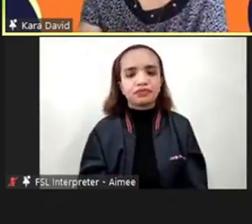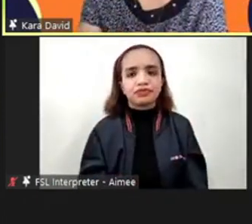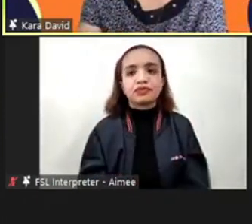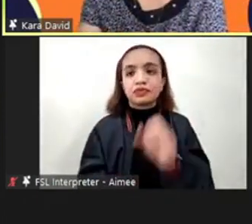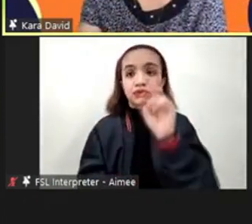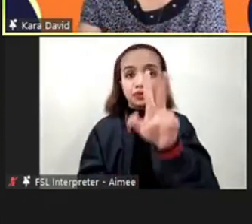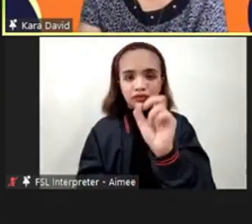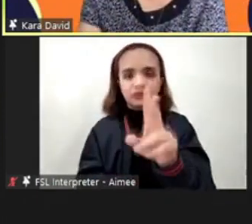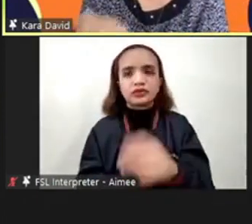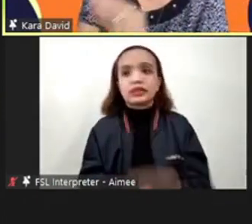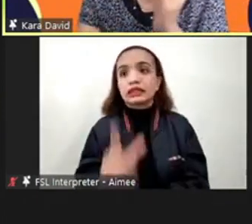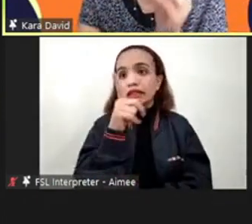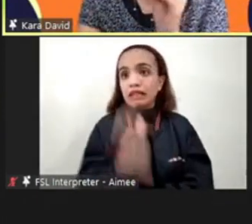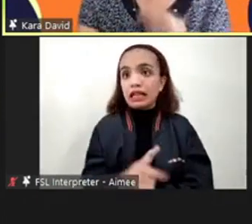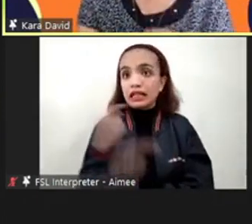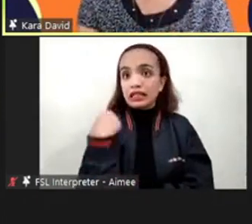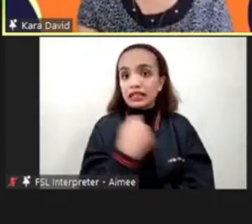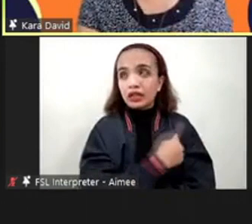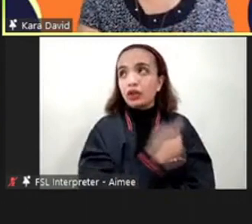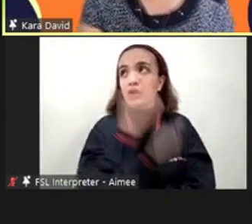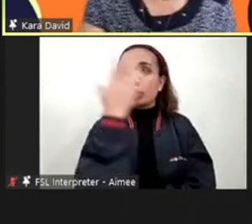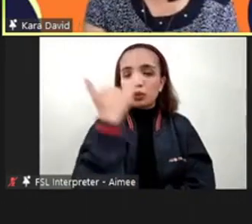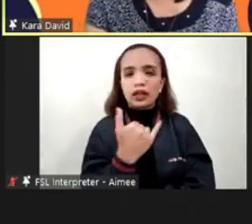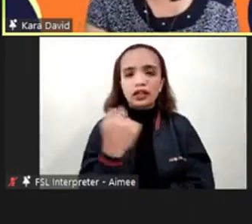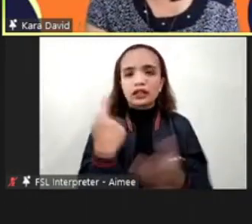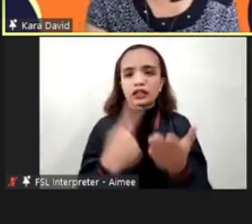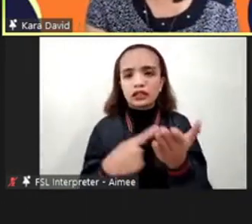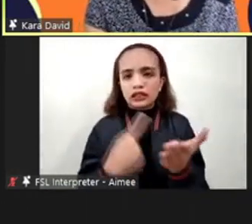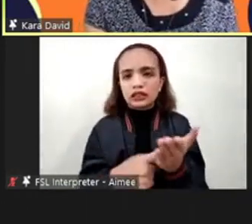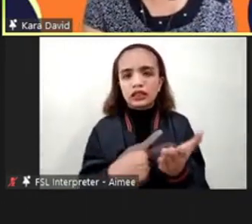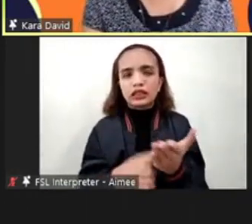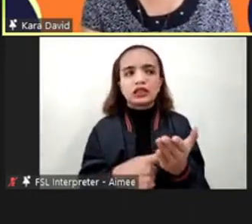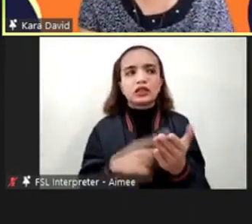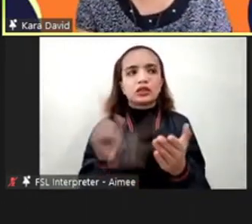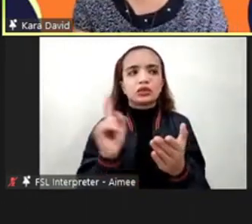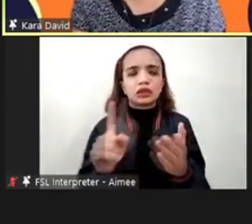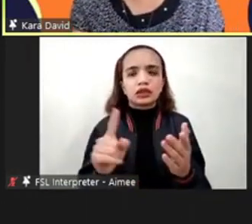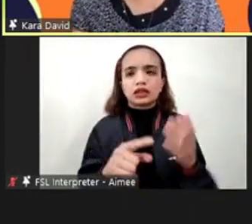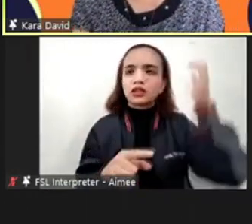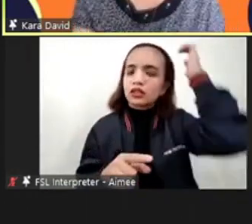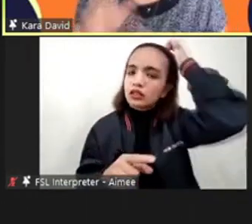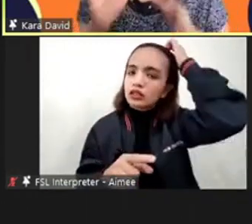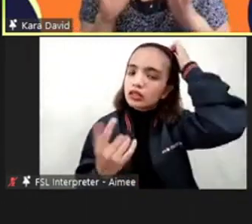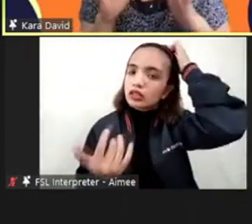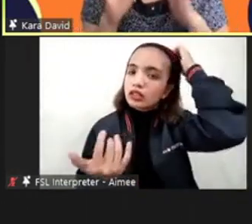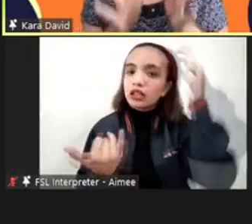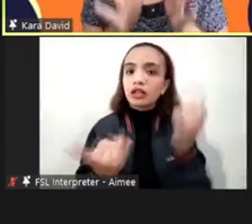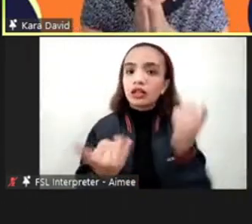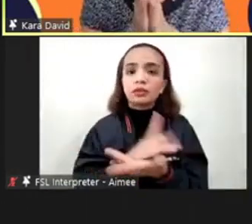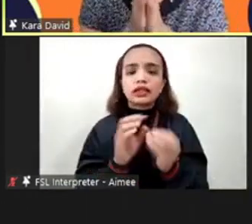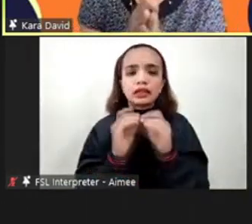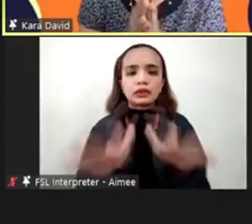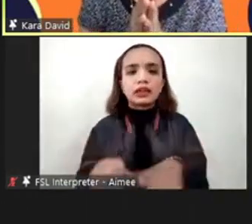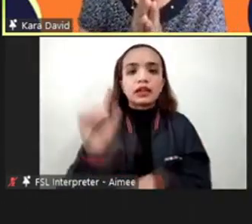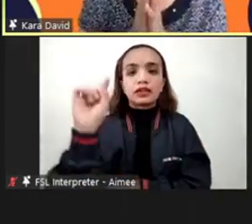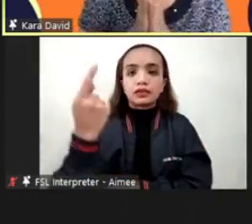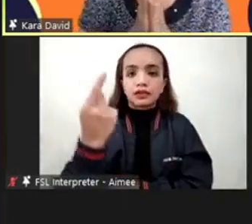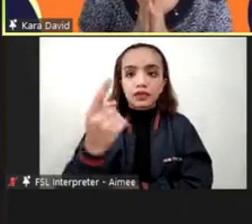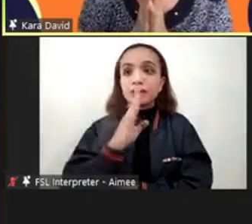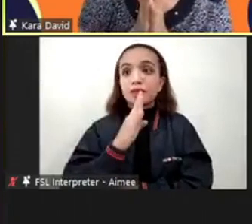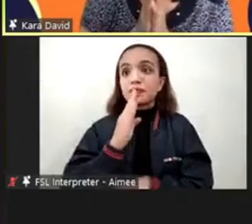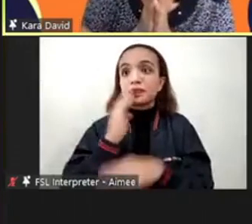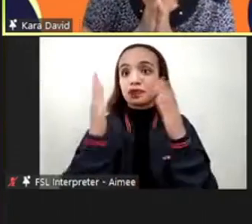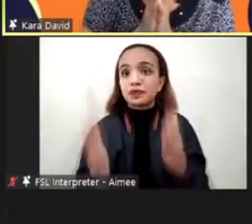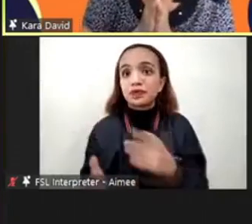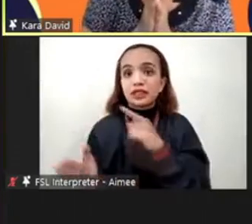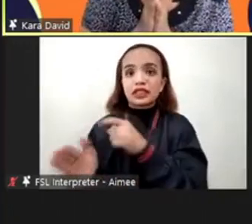maswerte tayo kasi para pag-usapan ng cultivating resilience during the pandemic, ang una nating speaker ay isang